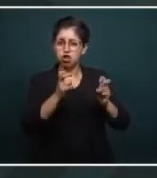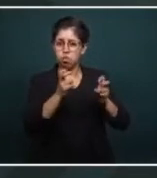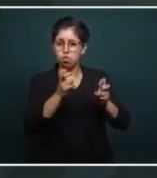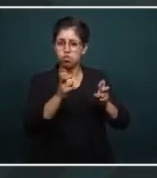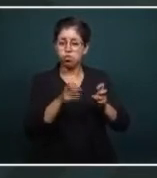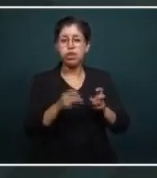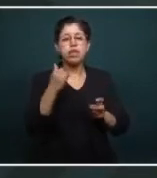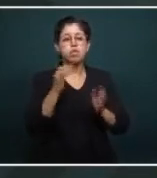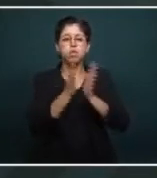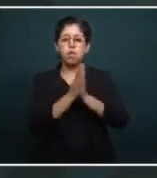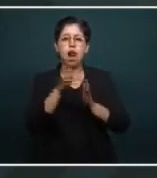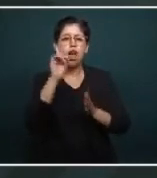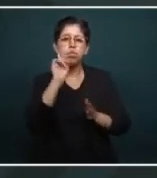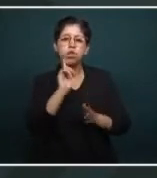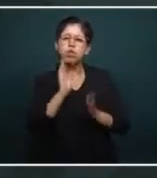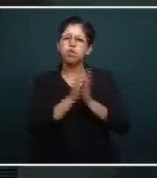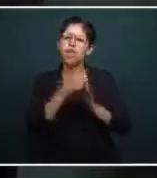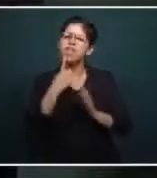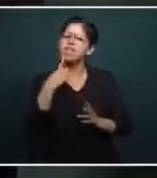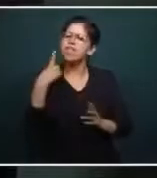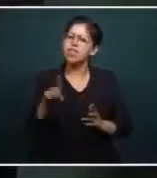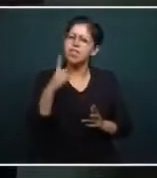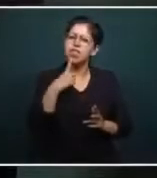delinquents and to protect women,